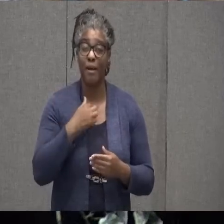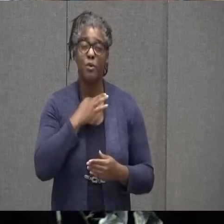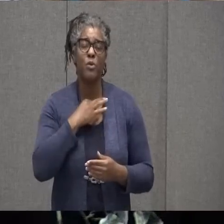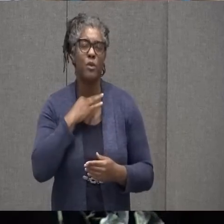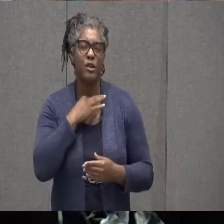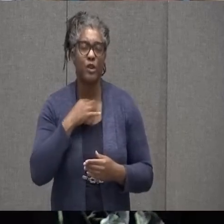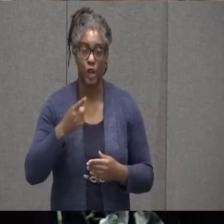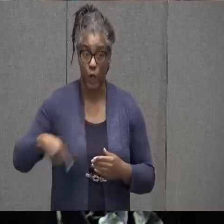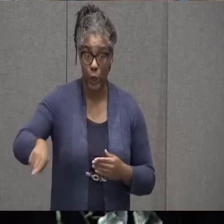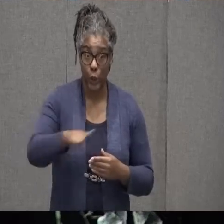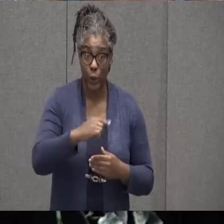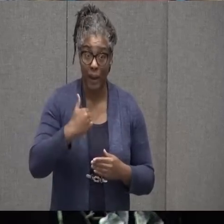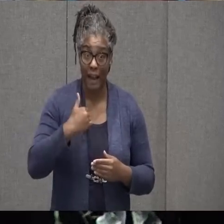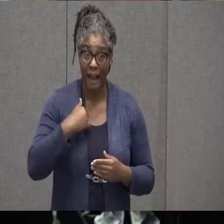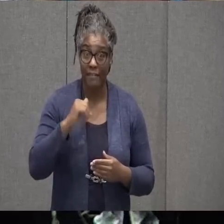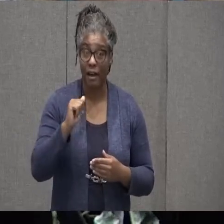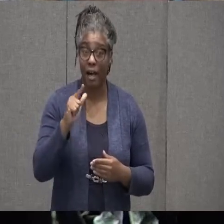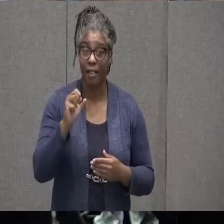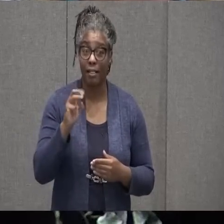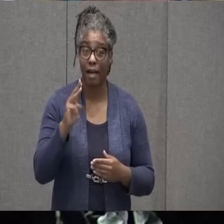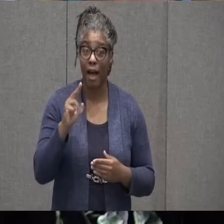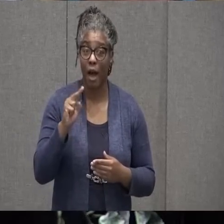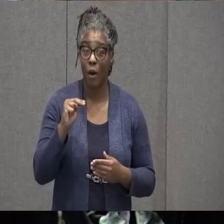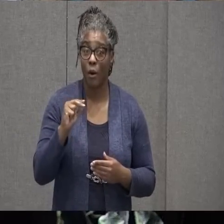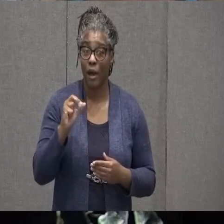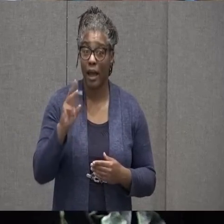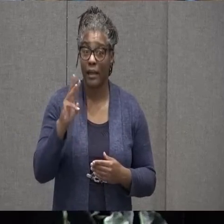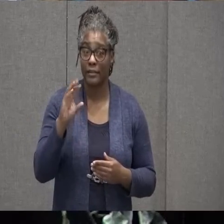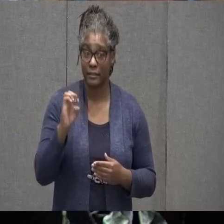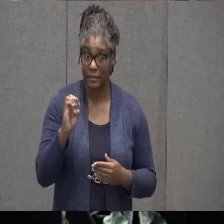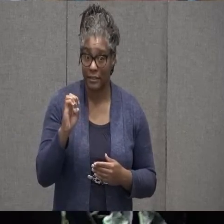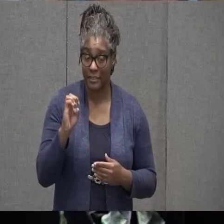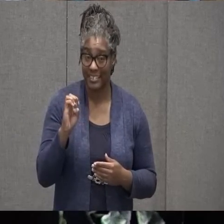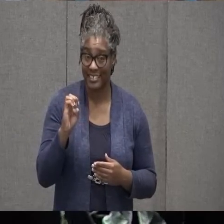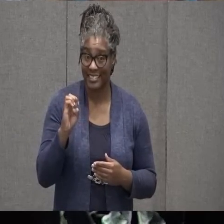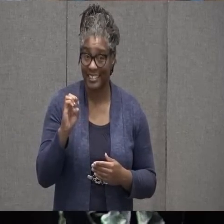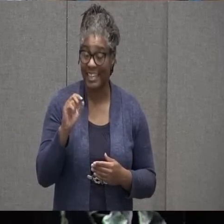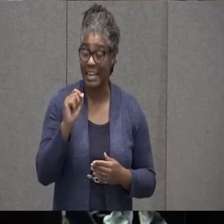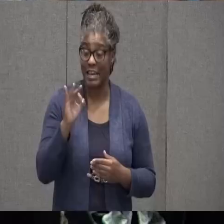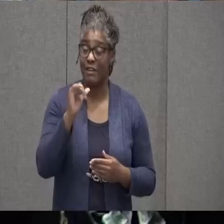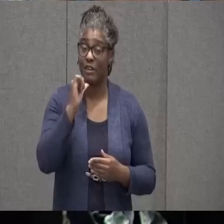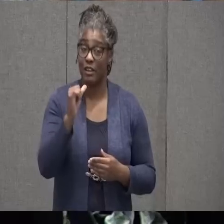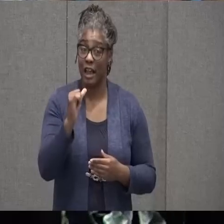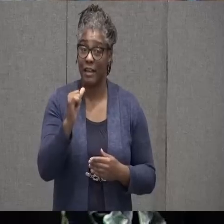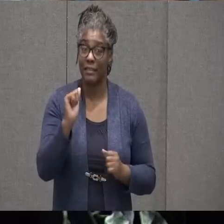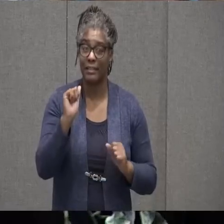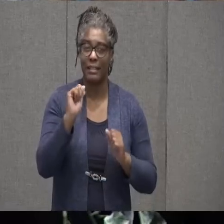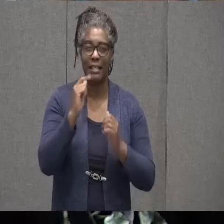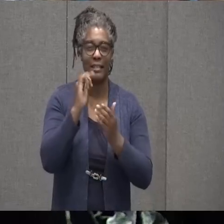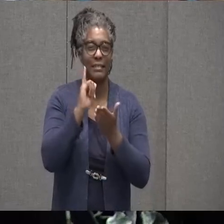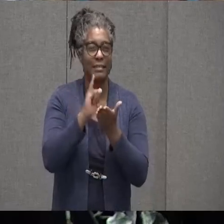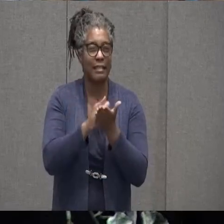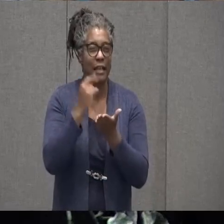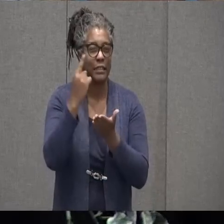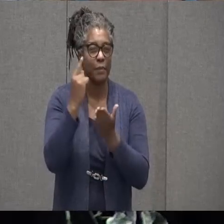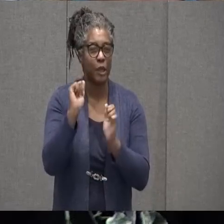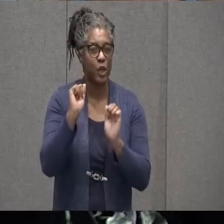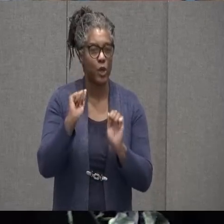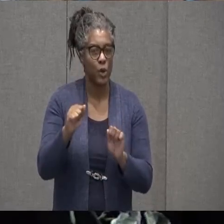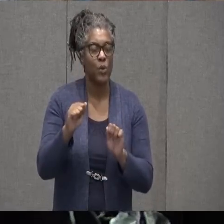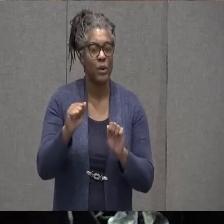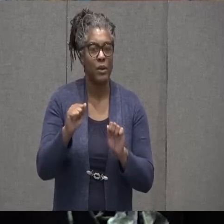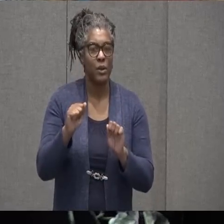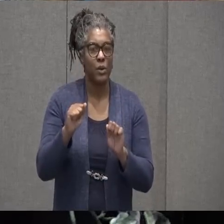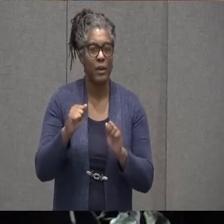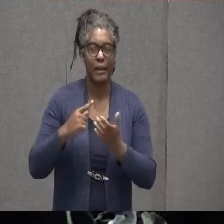an allowance? And if you don't, is that something that you could talk to the grown-ups in your house, that you would be willing to